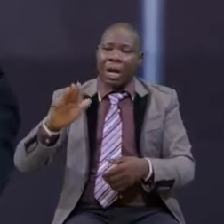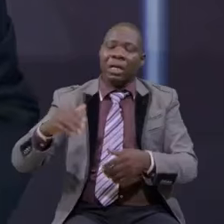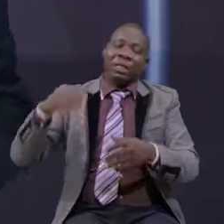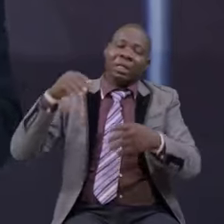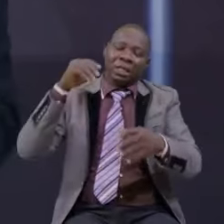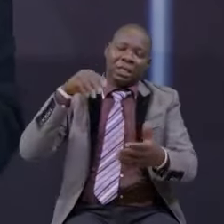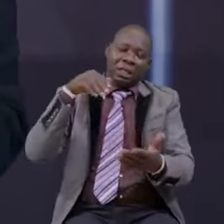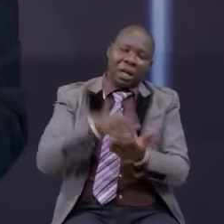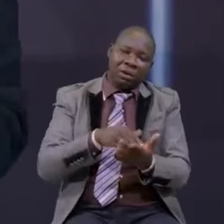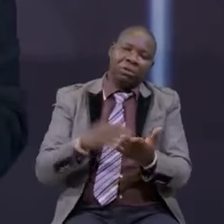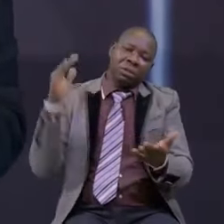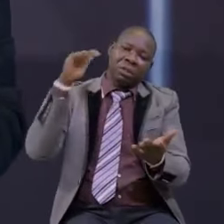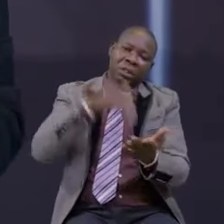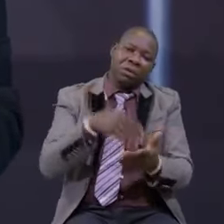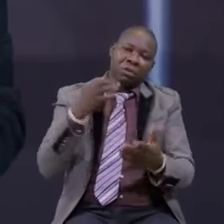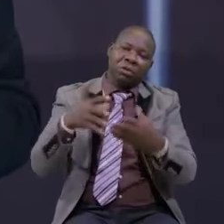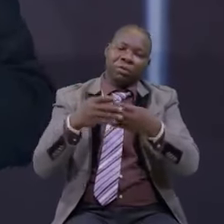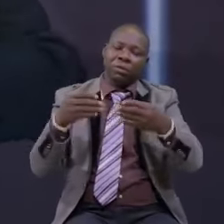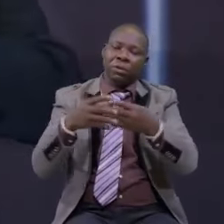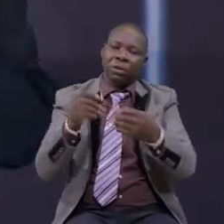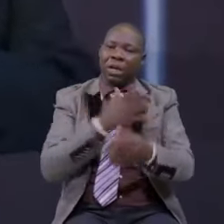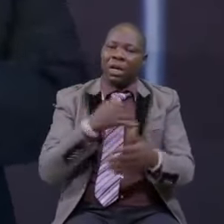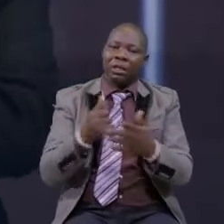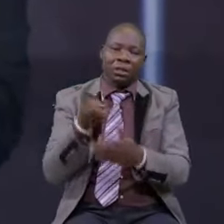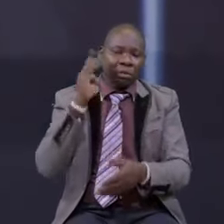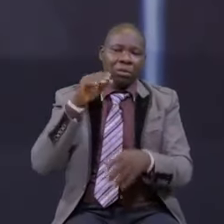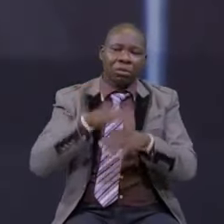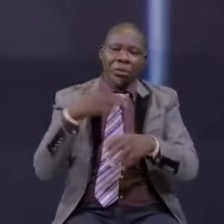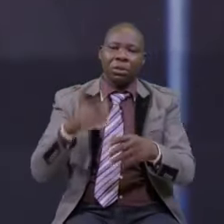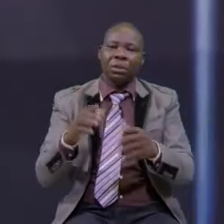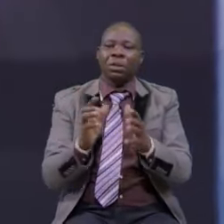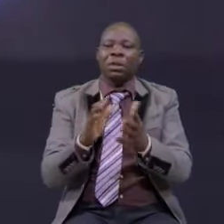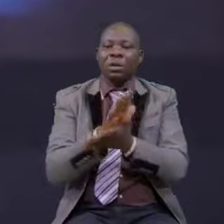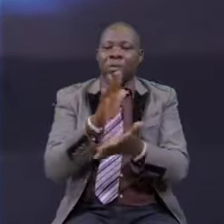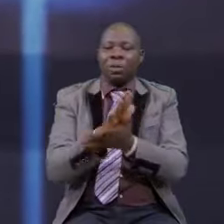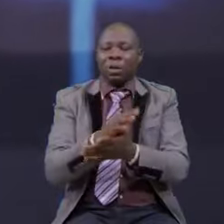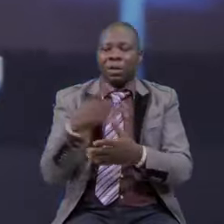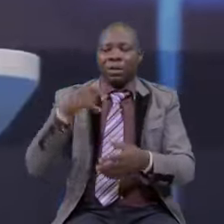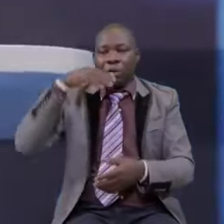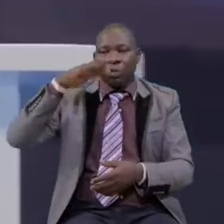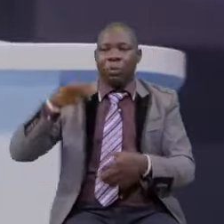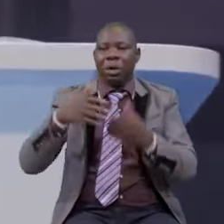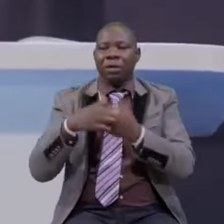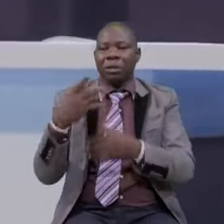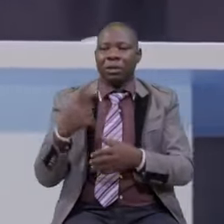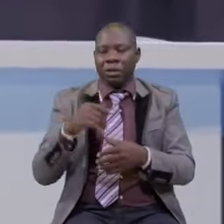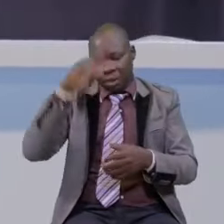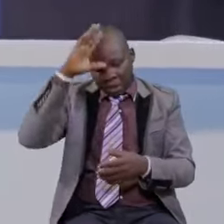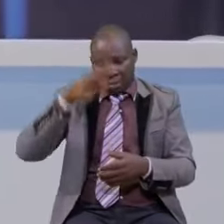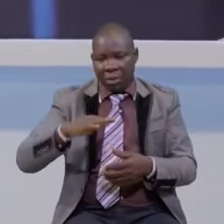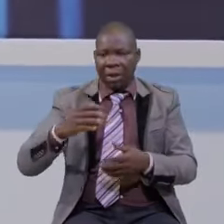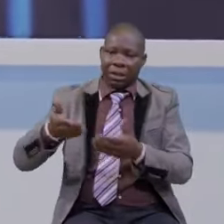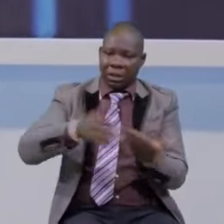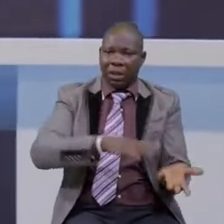dollars. And it was on a paper. And the woman, after the husband left, she got that paper and